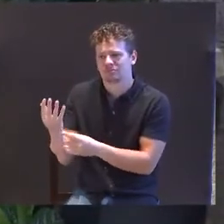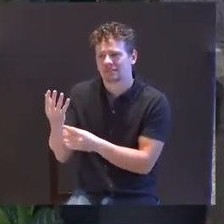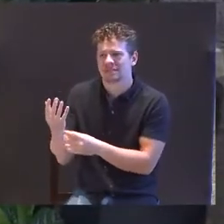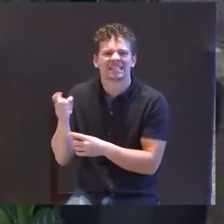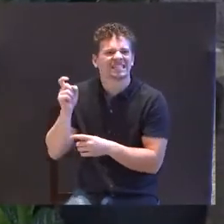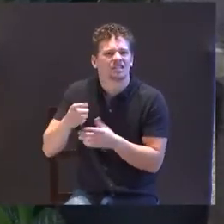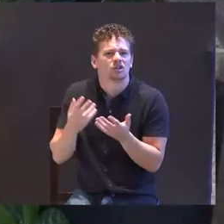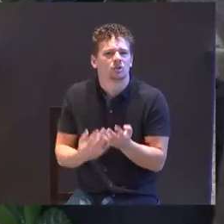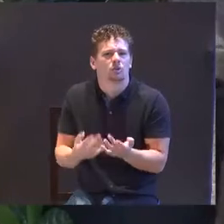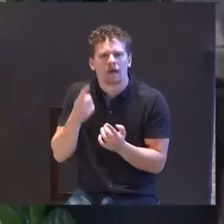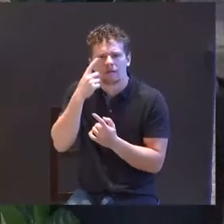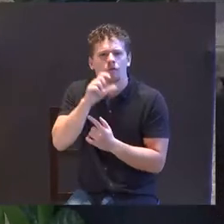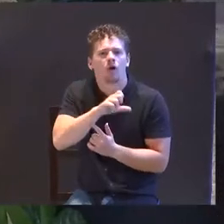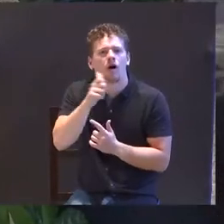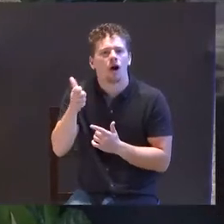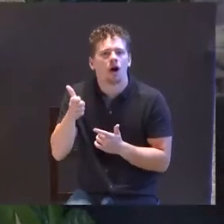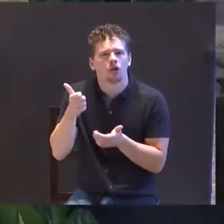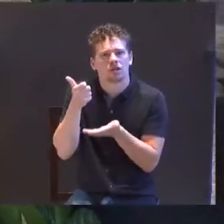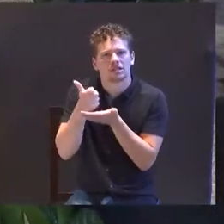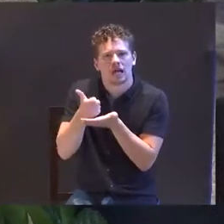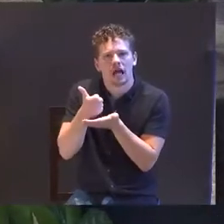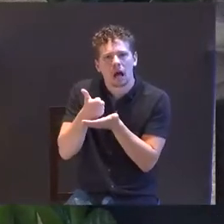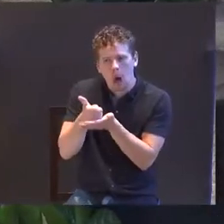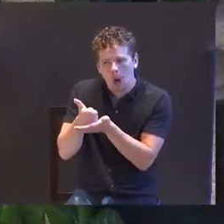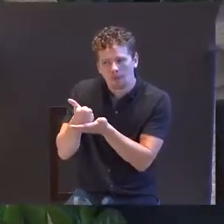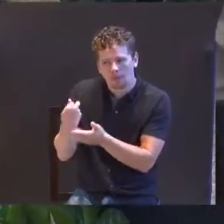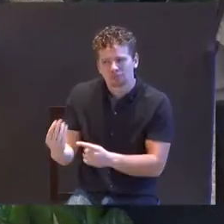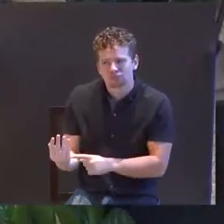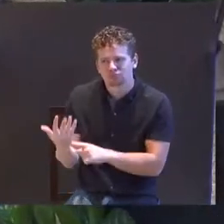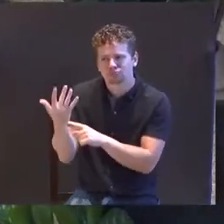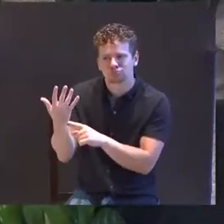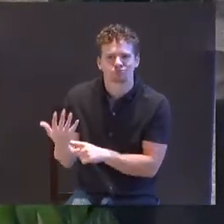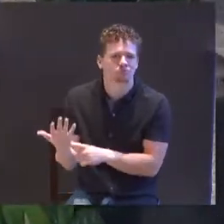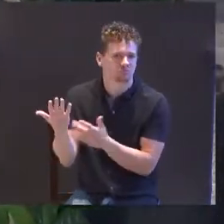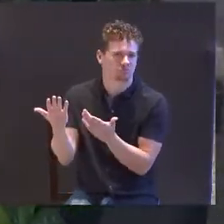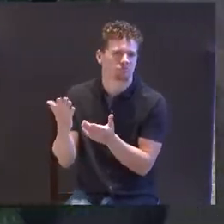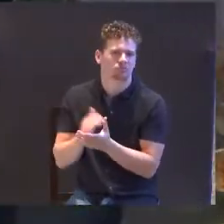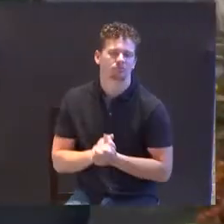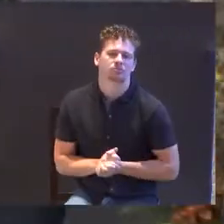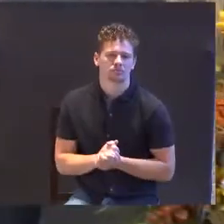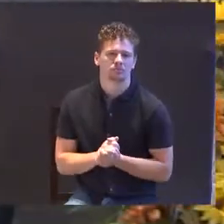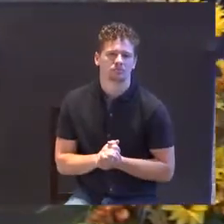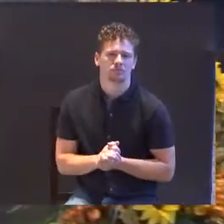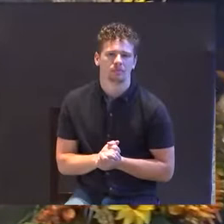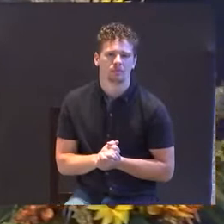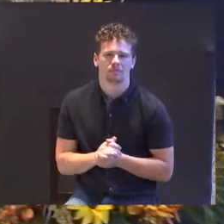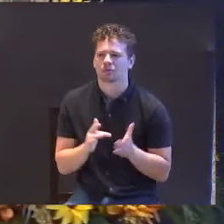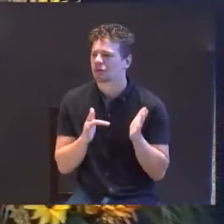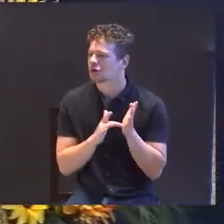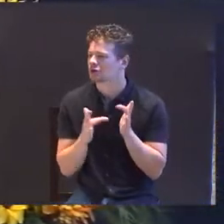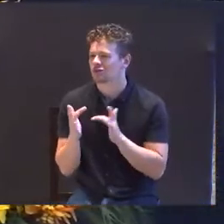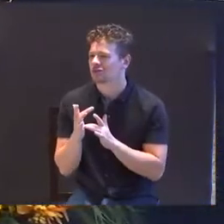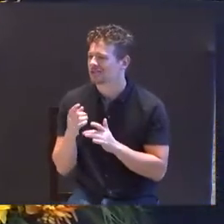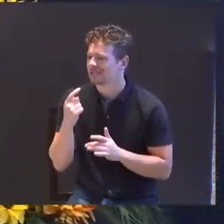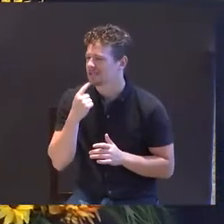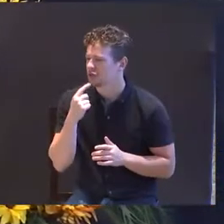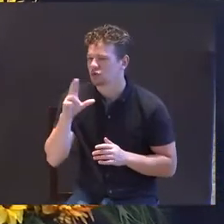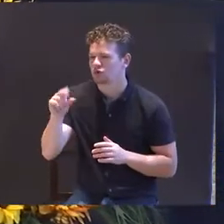lamp so that they could see to do their work. And Jesus says, no, we don't put it under a